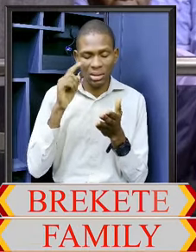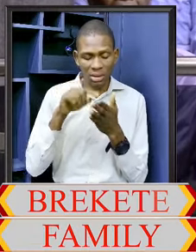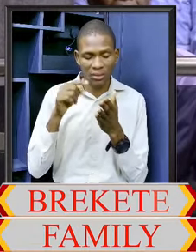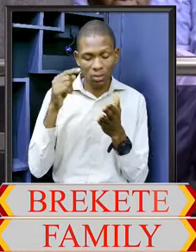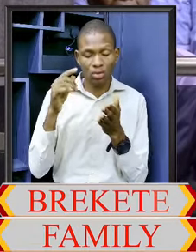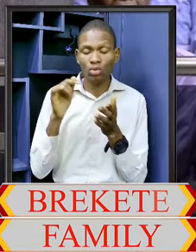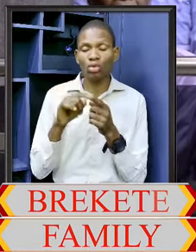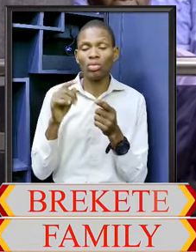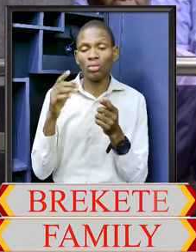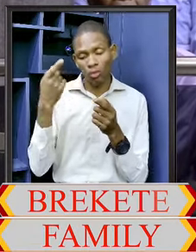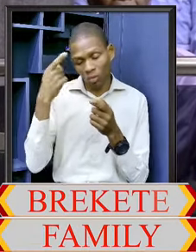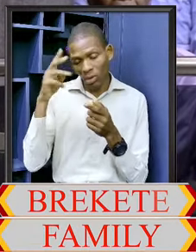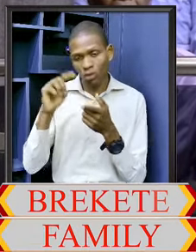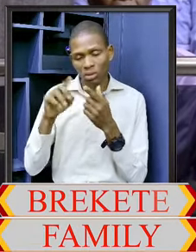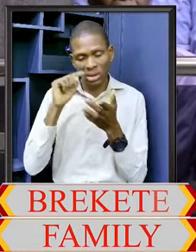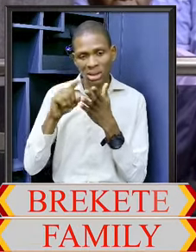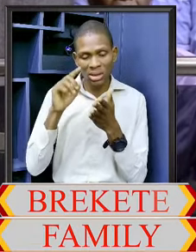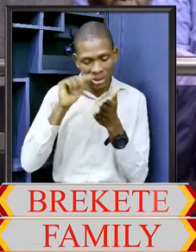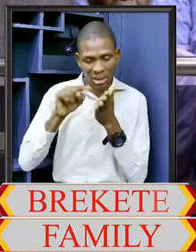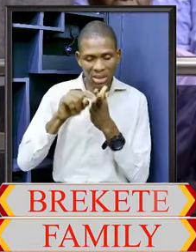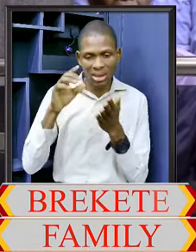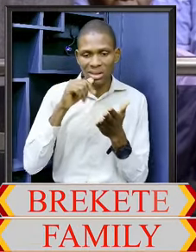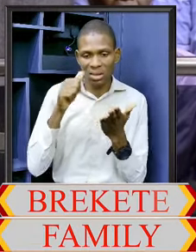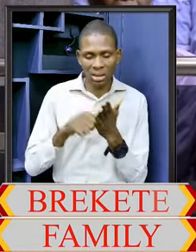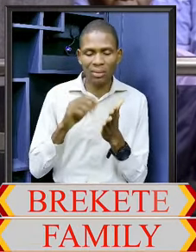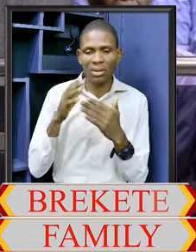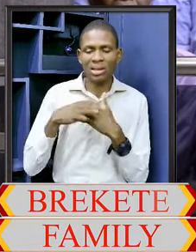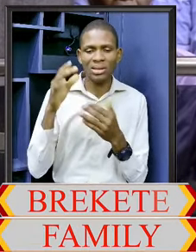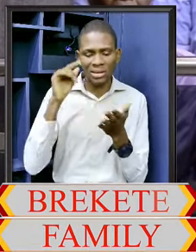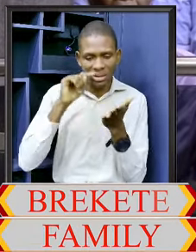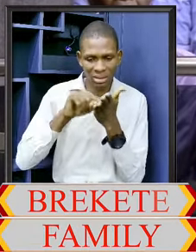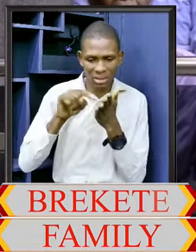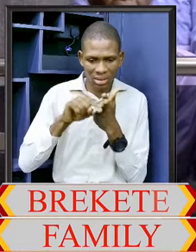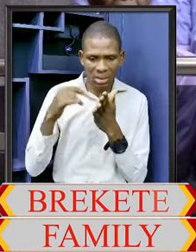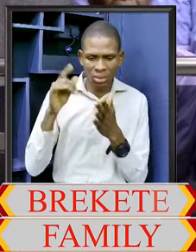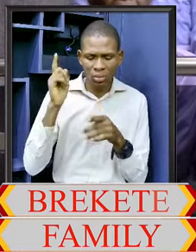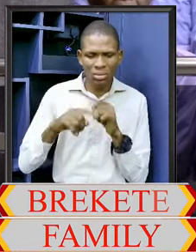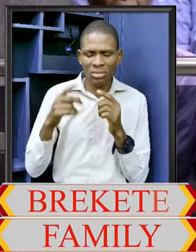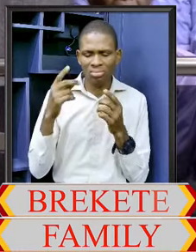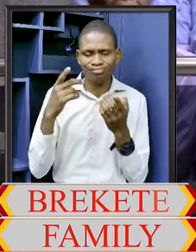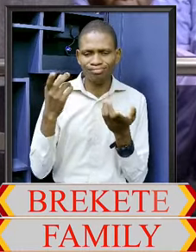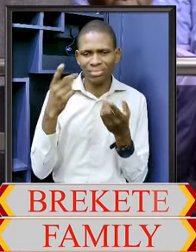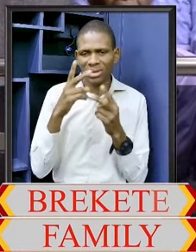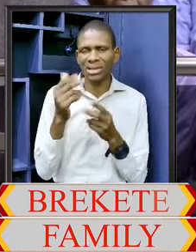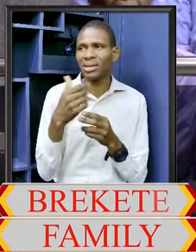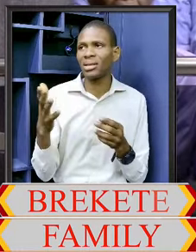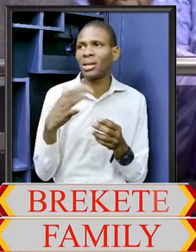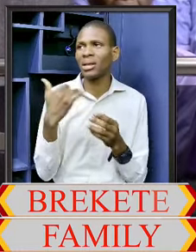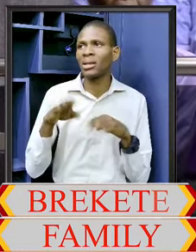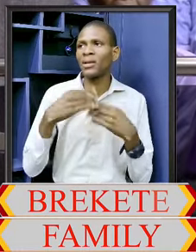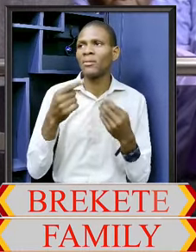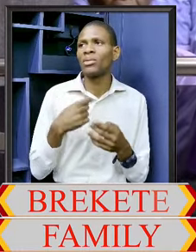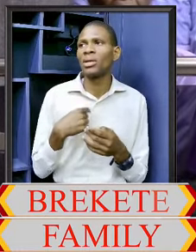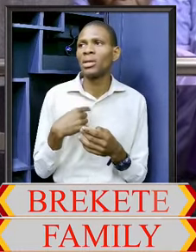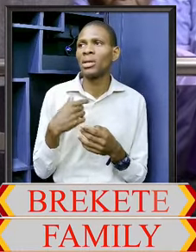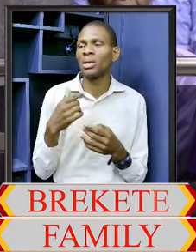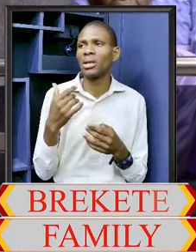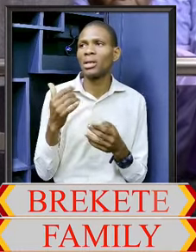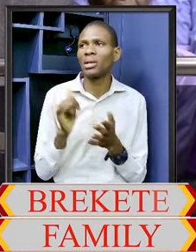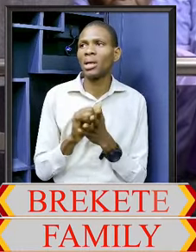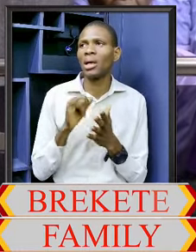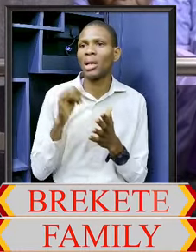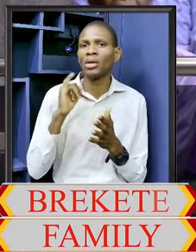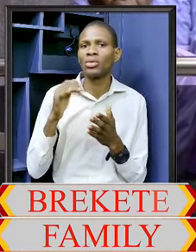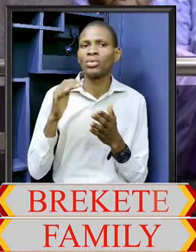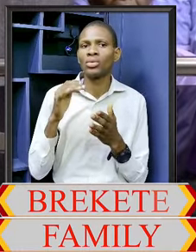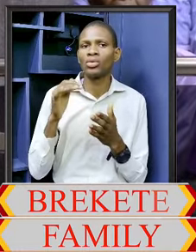acknowledgement. After the check, they could not trace the document from there, and they gave me that I should come